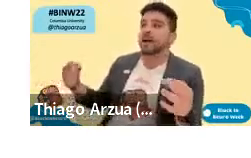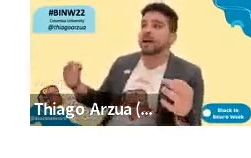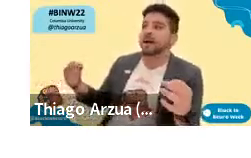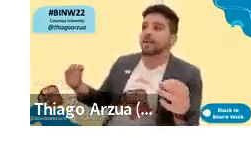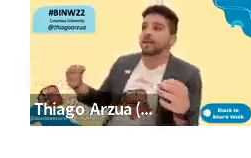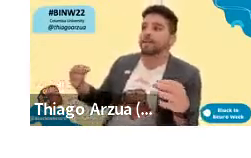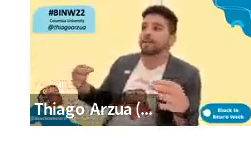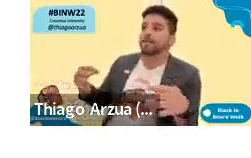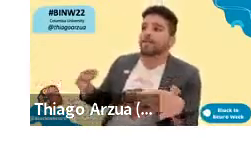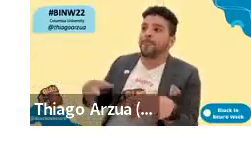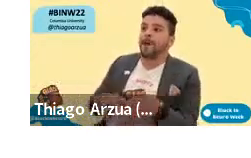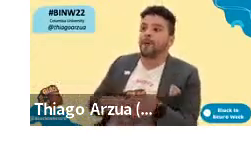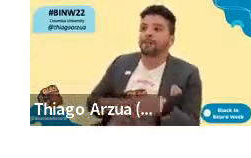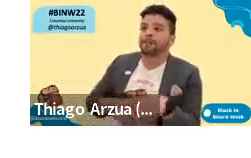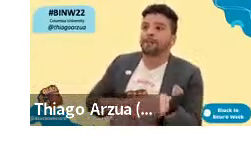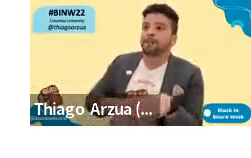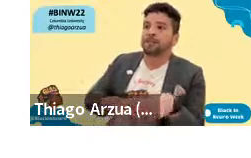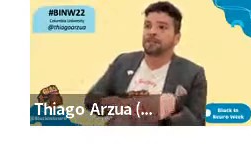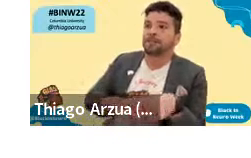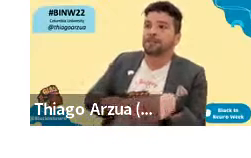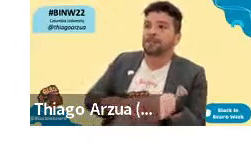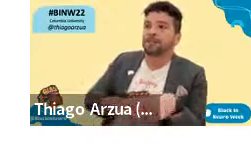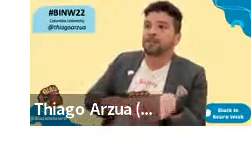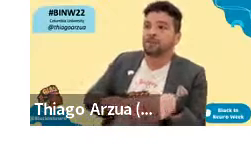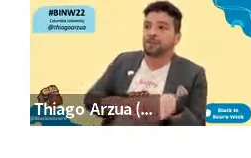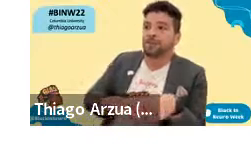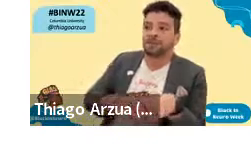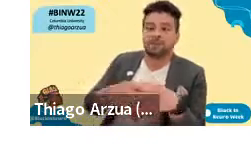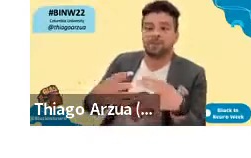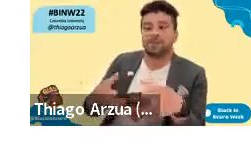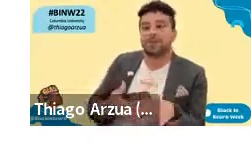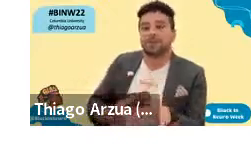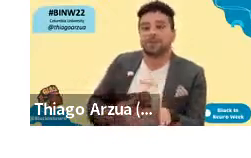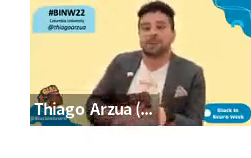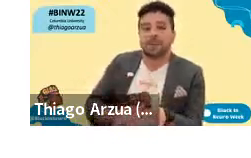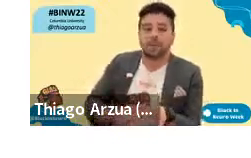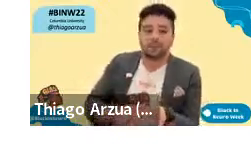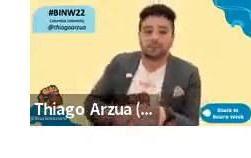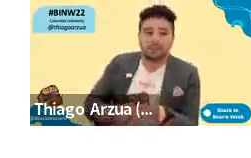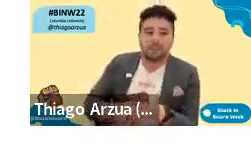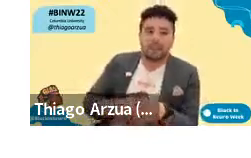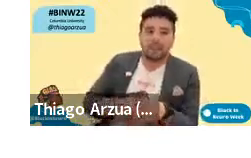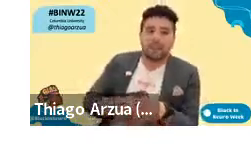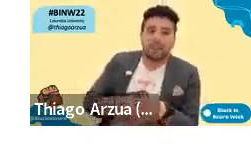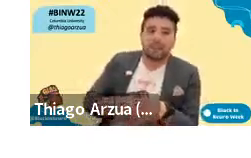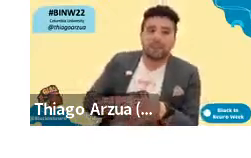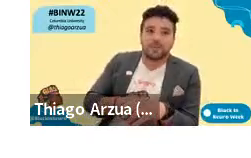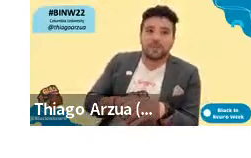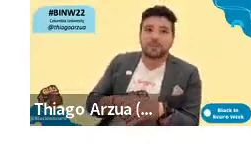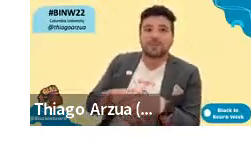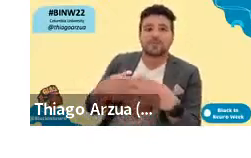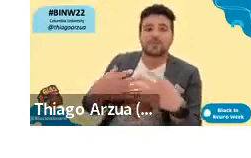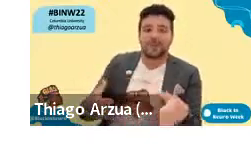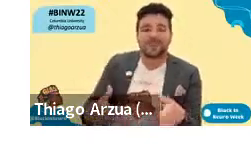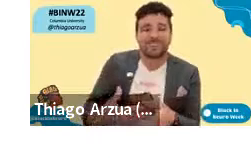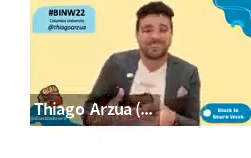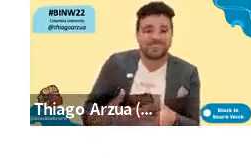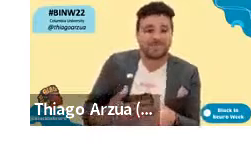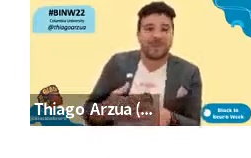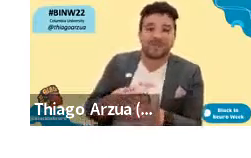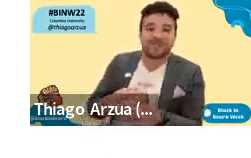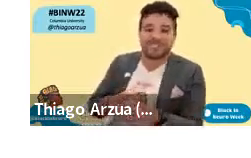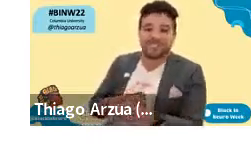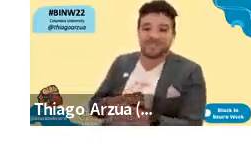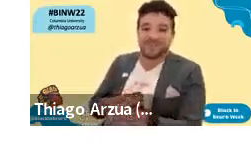facing. How much, this is more like, I just want your opinion on this, like how much do you need to disrespect the